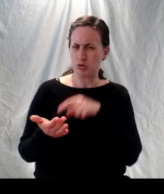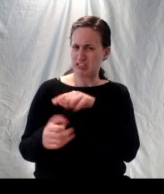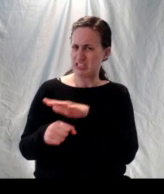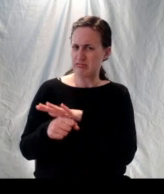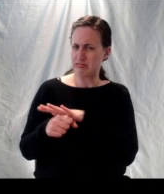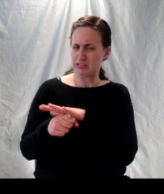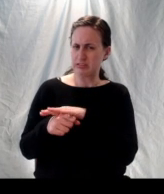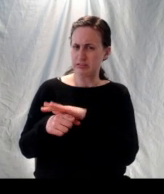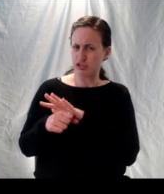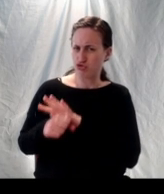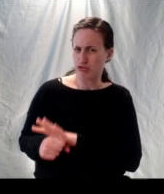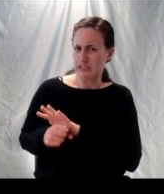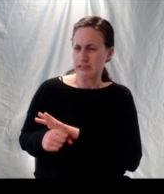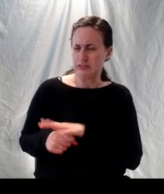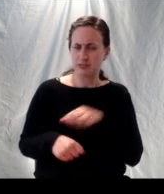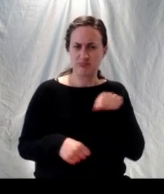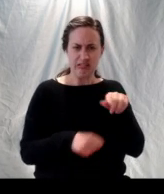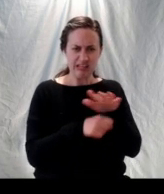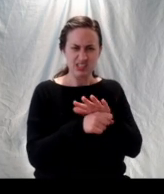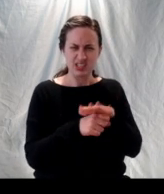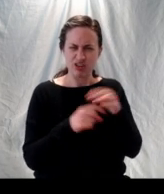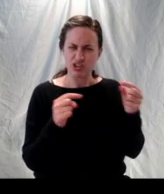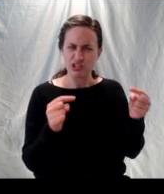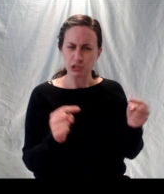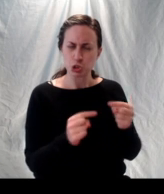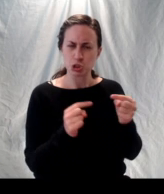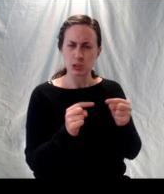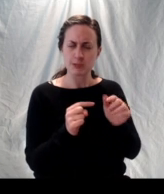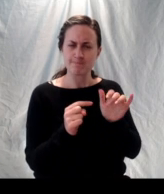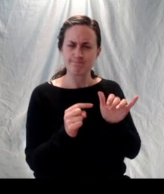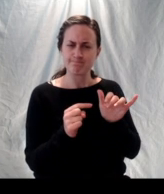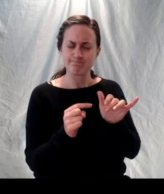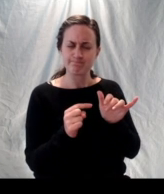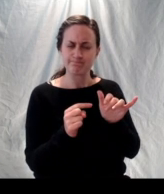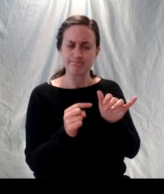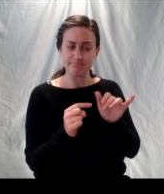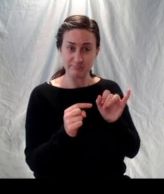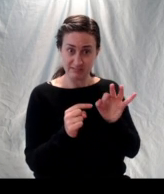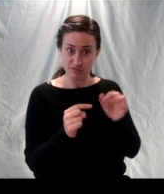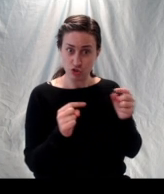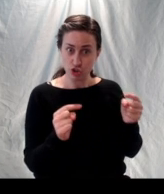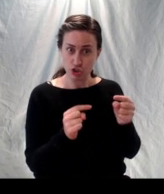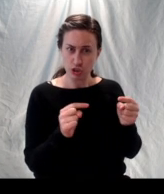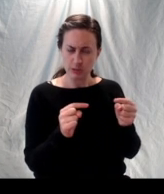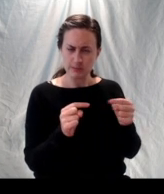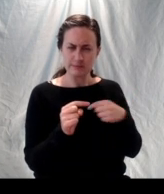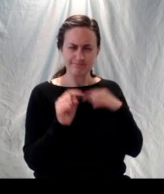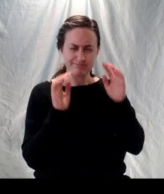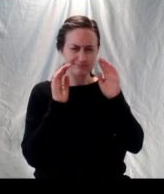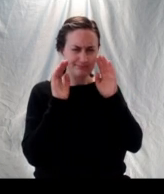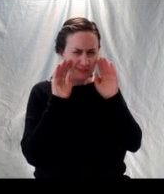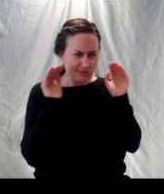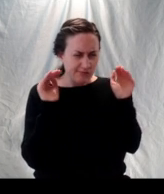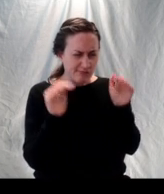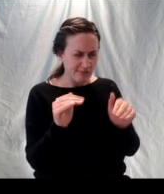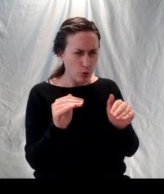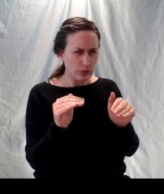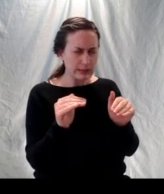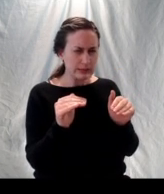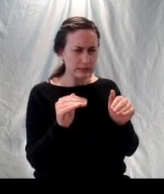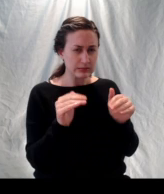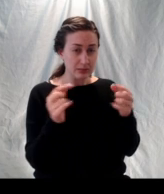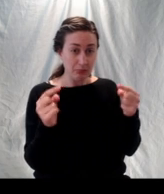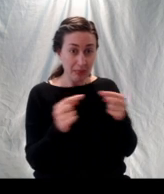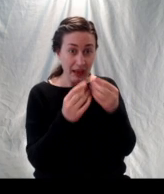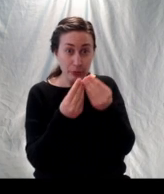something hurts when you focus on that area, does it hurt more? Does it hurt less? You don't have to judge it. You